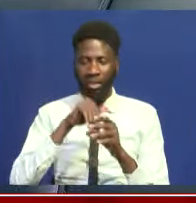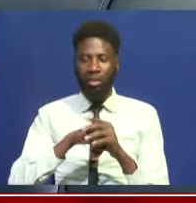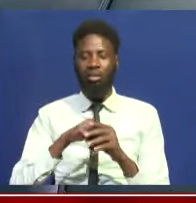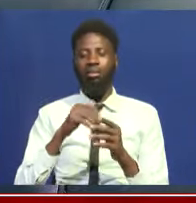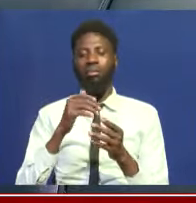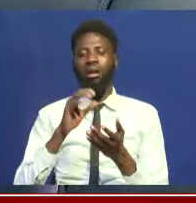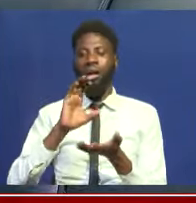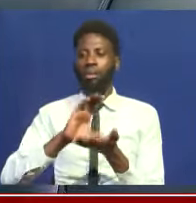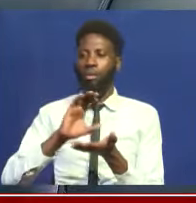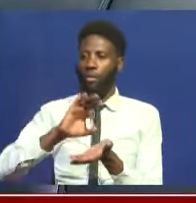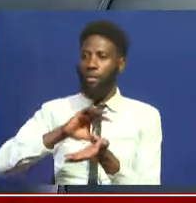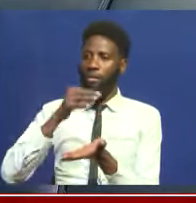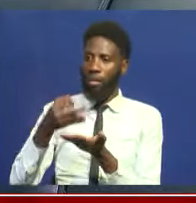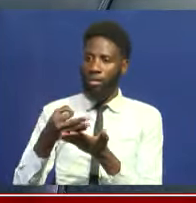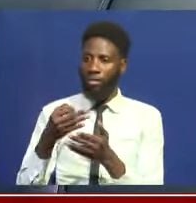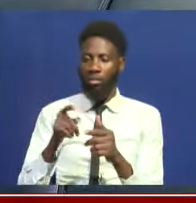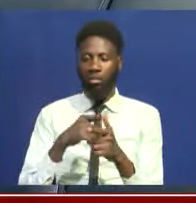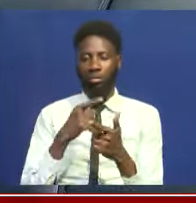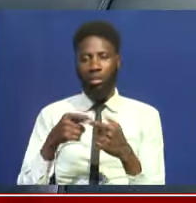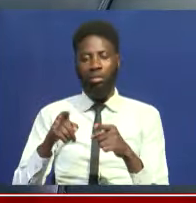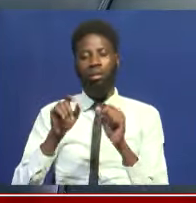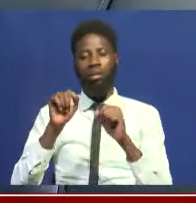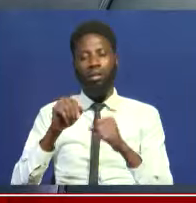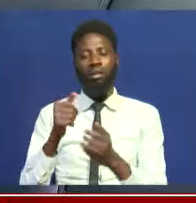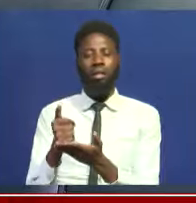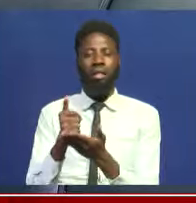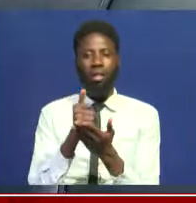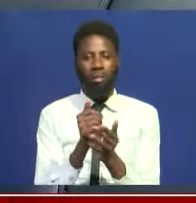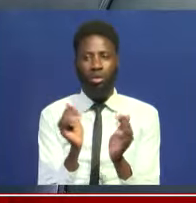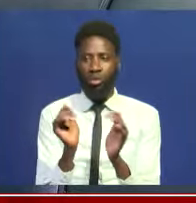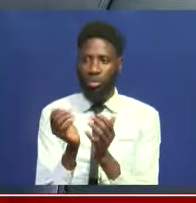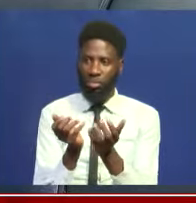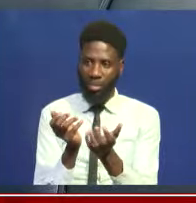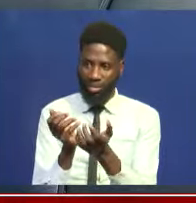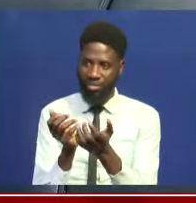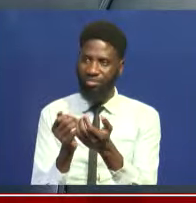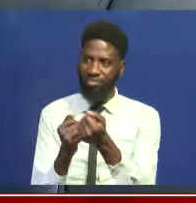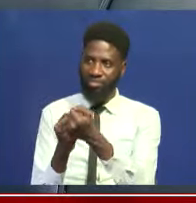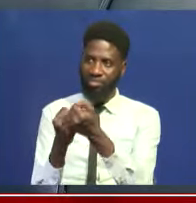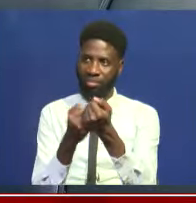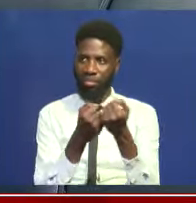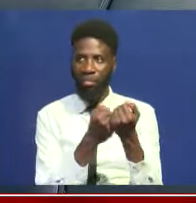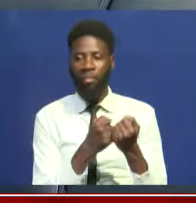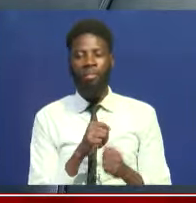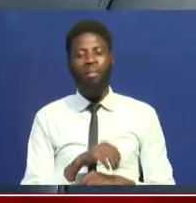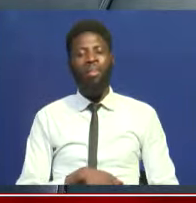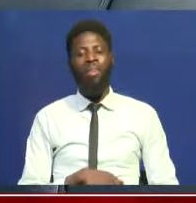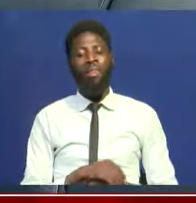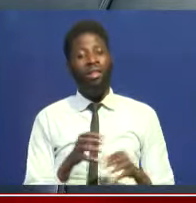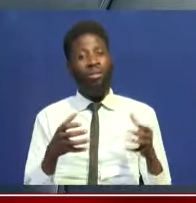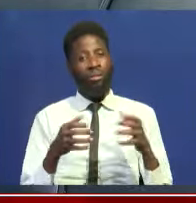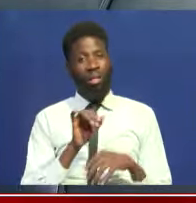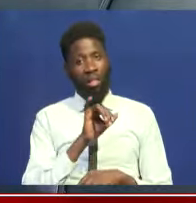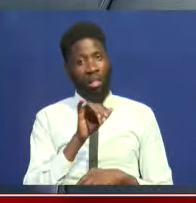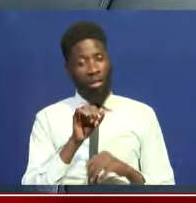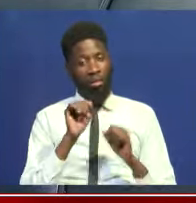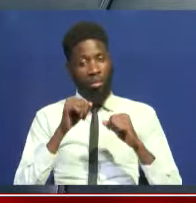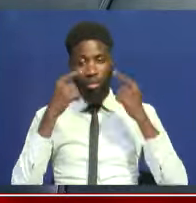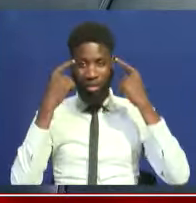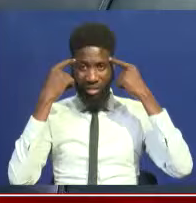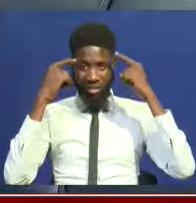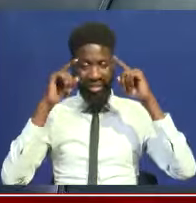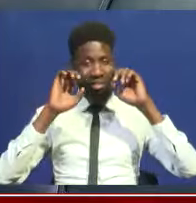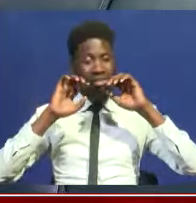fund that would take an equity position in a smaller business. And for those entities to be able to do that